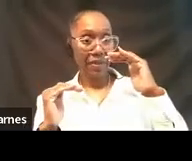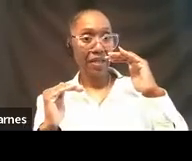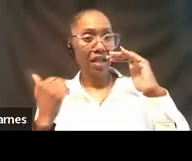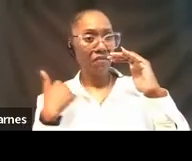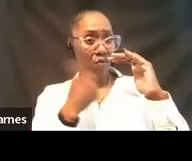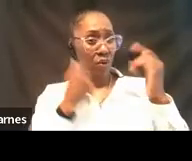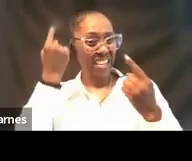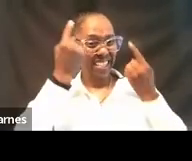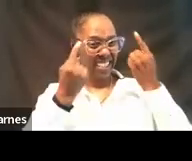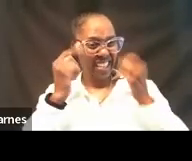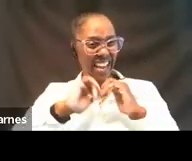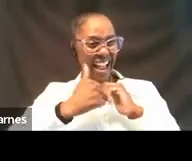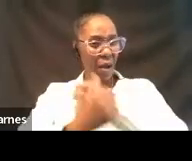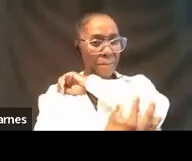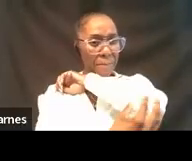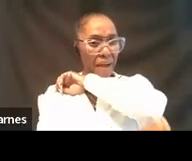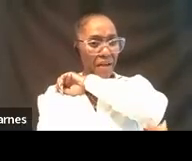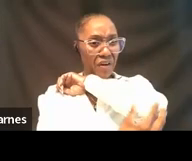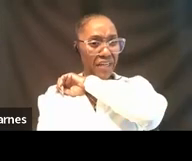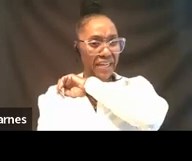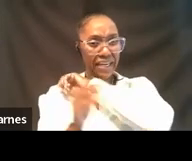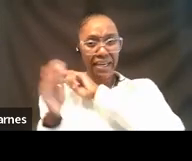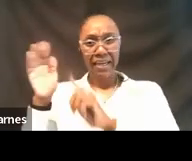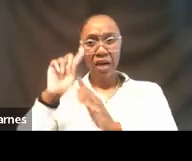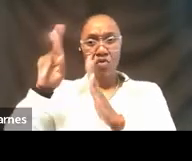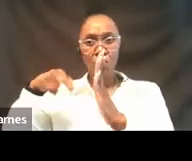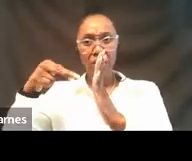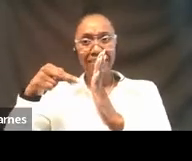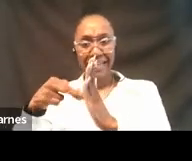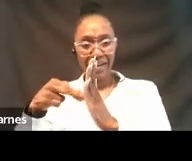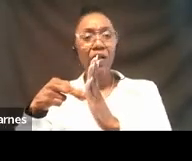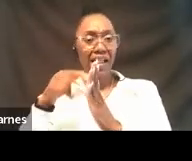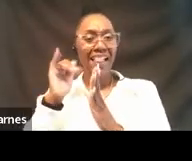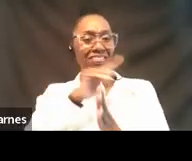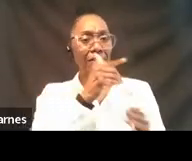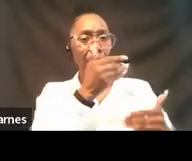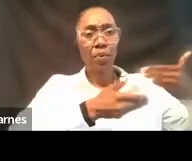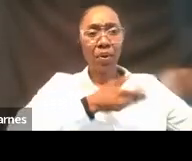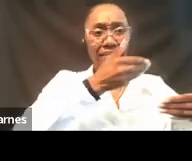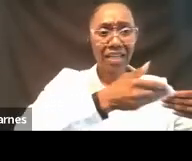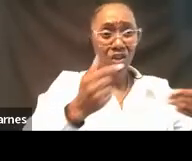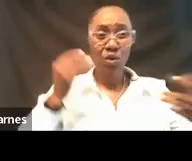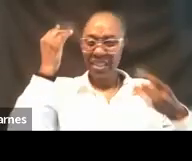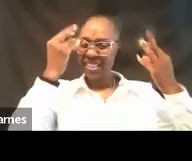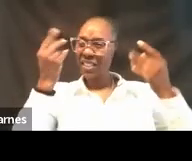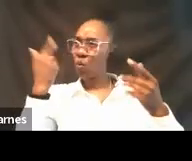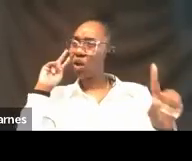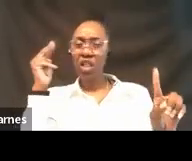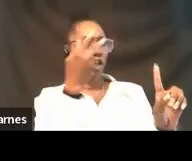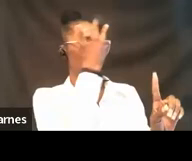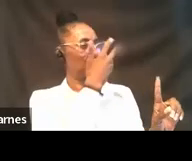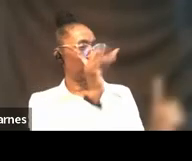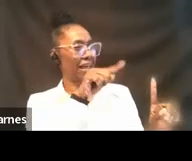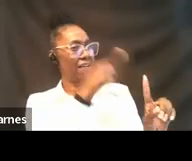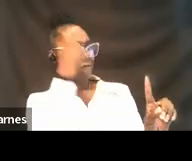considered about how poverty plays a role in the diagnostic process? Have we ever considered what it might look like for children who